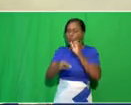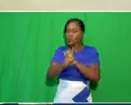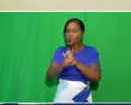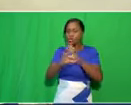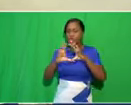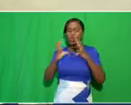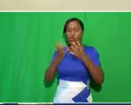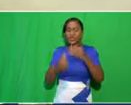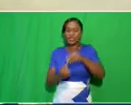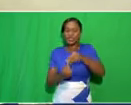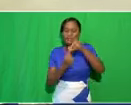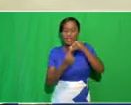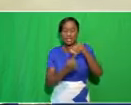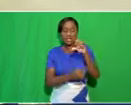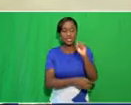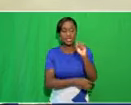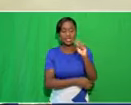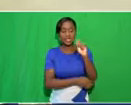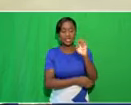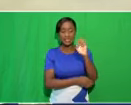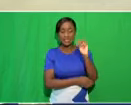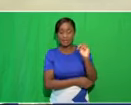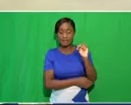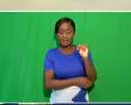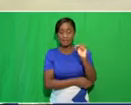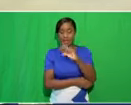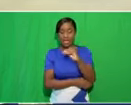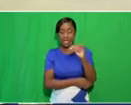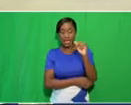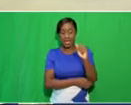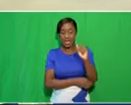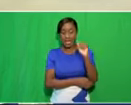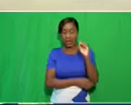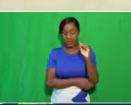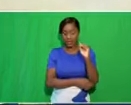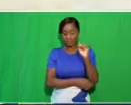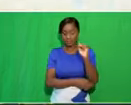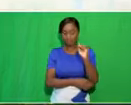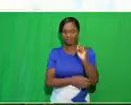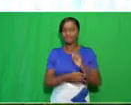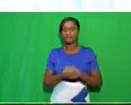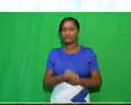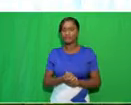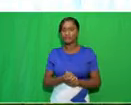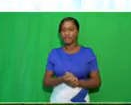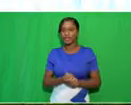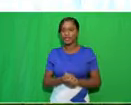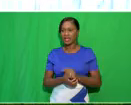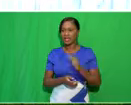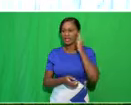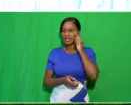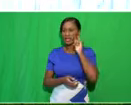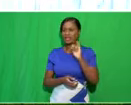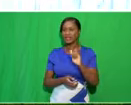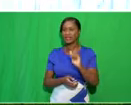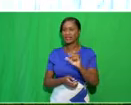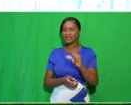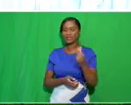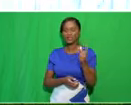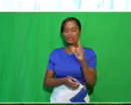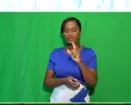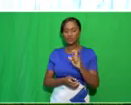STEM and even AI, artificial intelligence? I think that two is another question